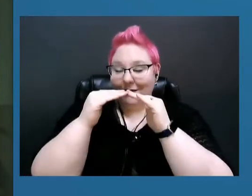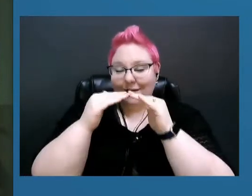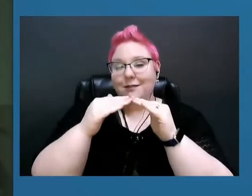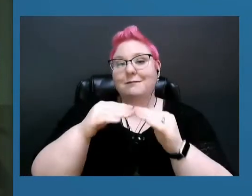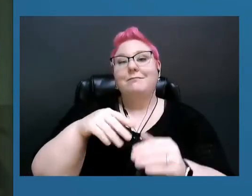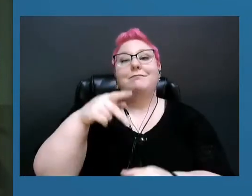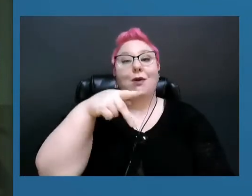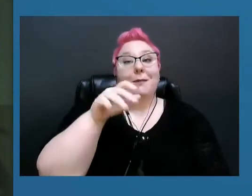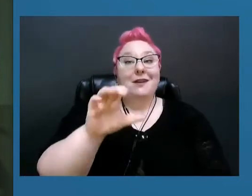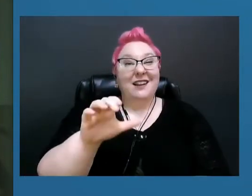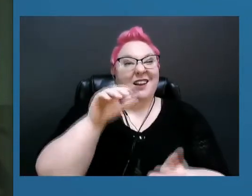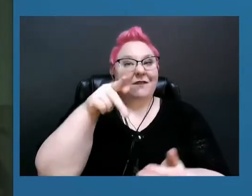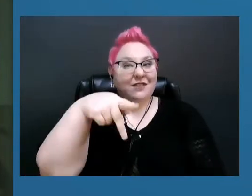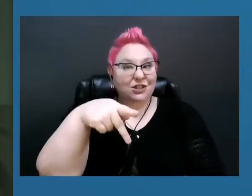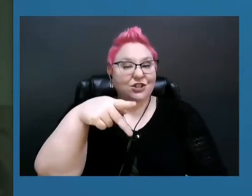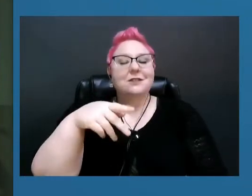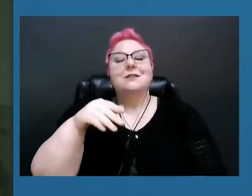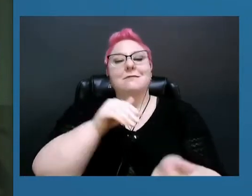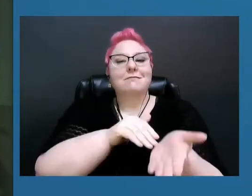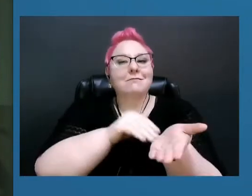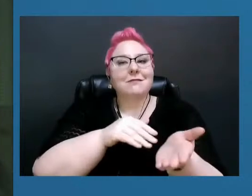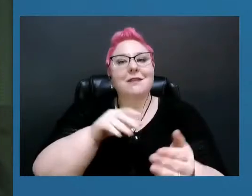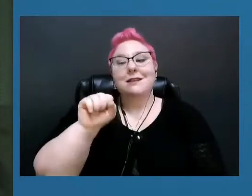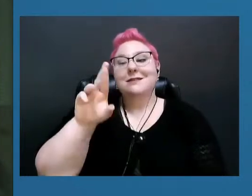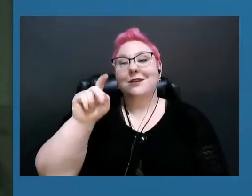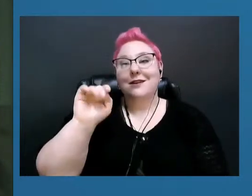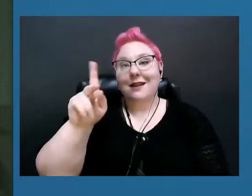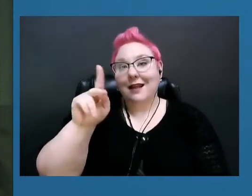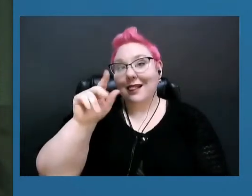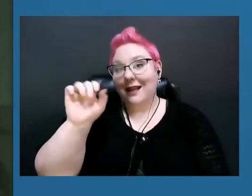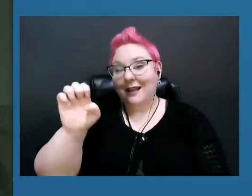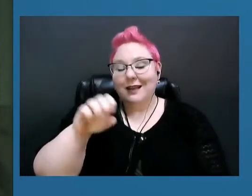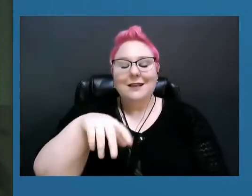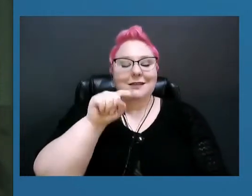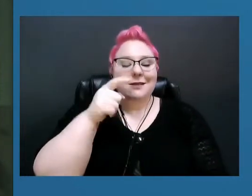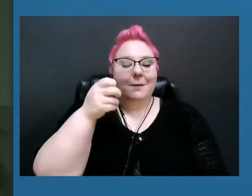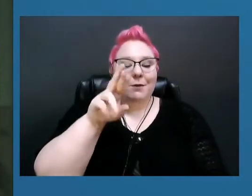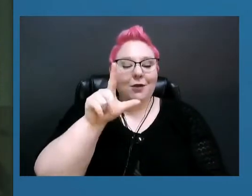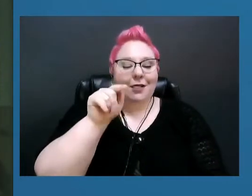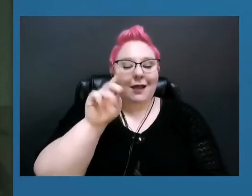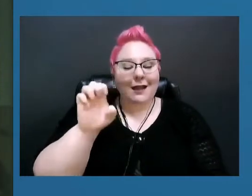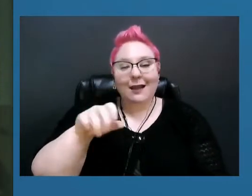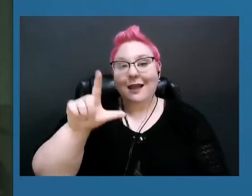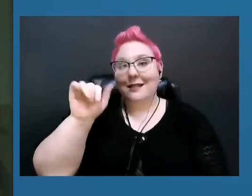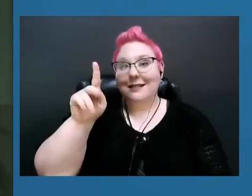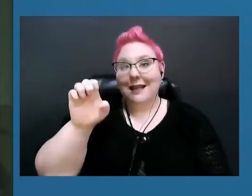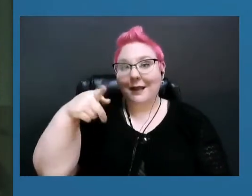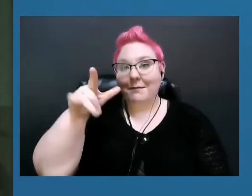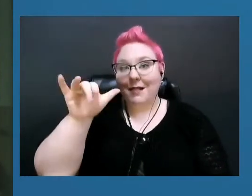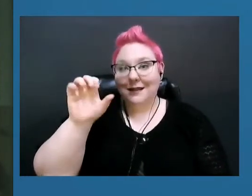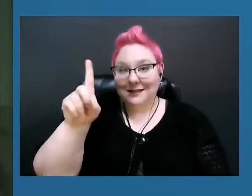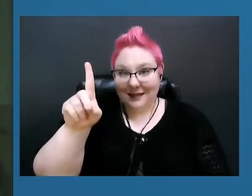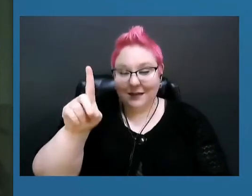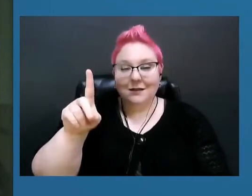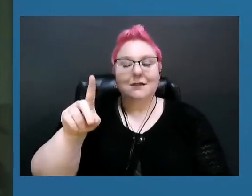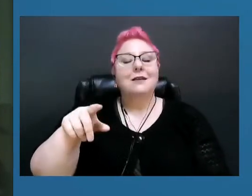physicians who serve families in Saranac Lake, Tupper Lake, and Lake Placid. I know they see firsthand and would agree with me that